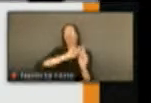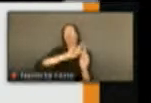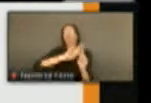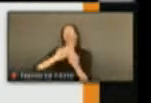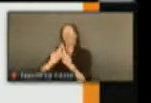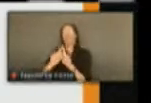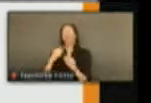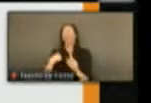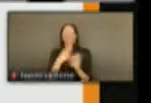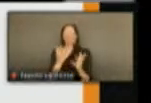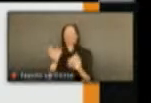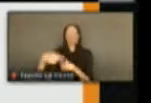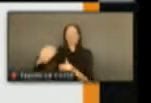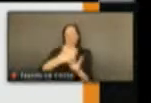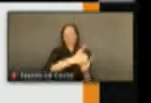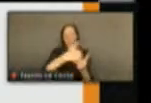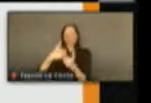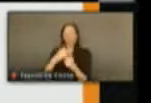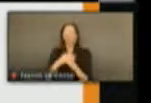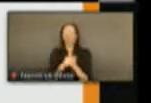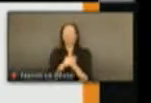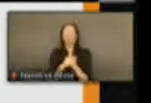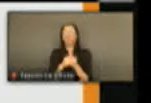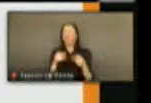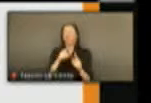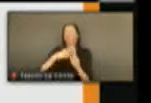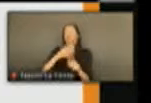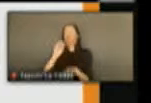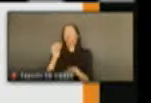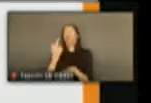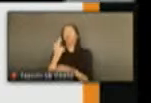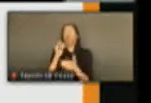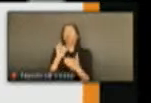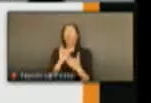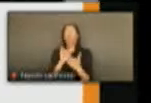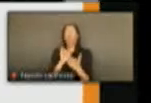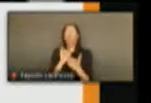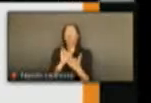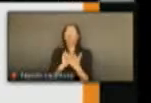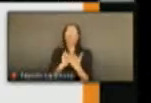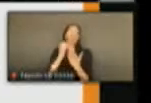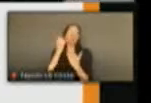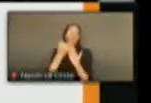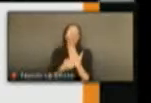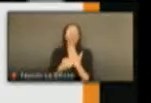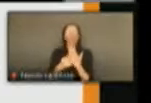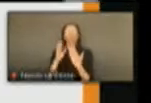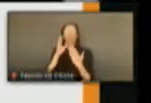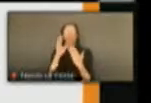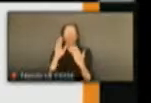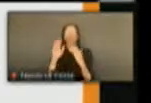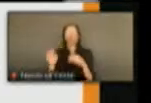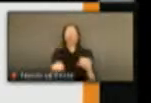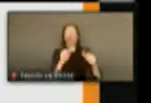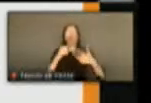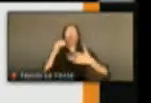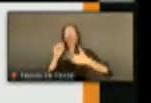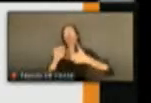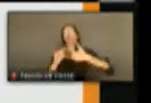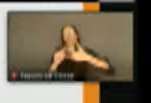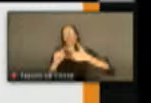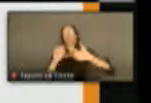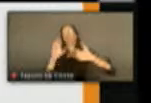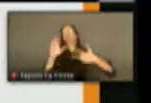March, the initiative will host civic weekends, which will be town hall style virtual events